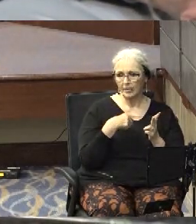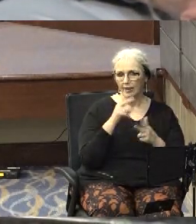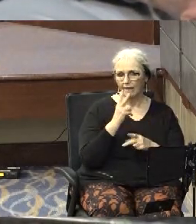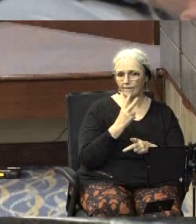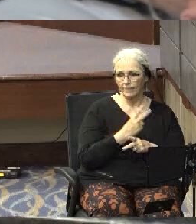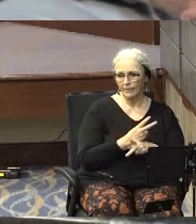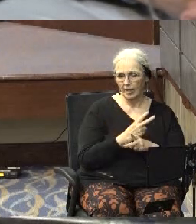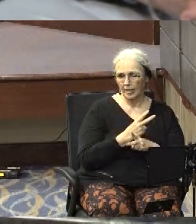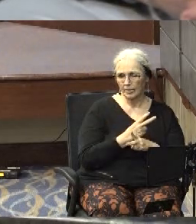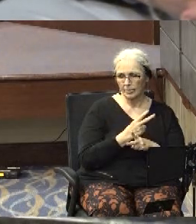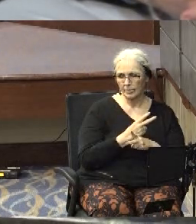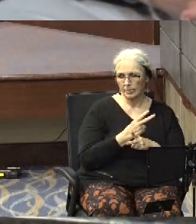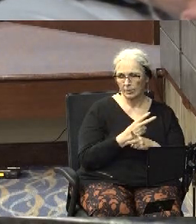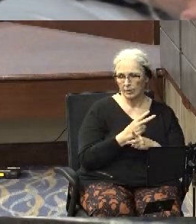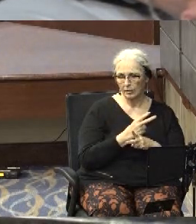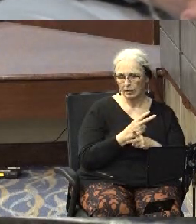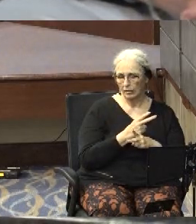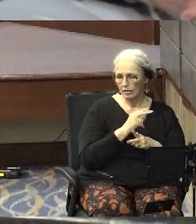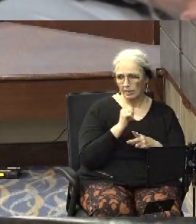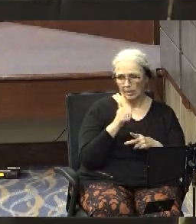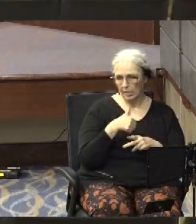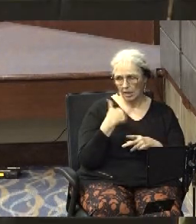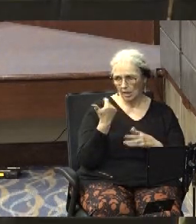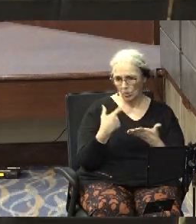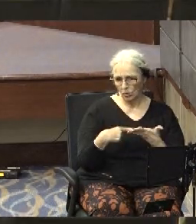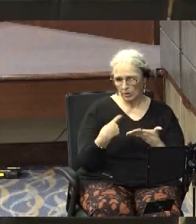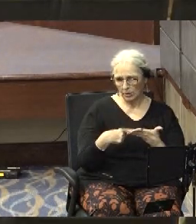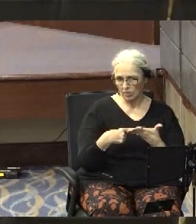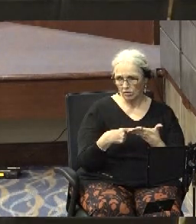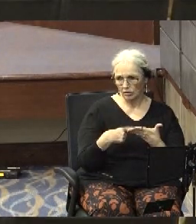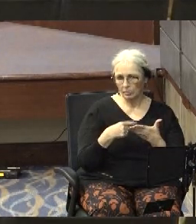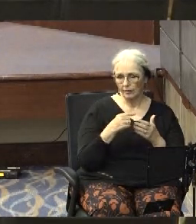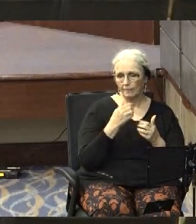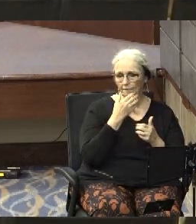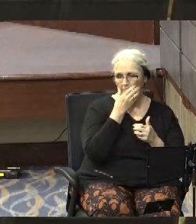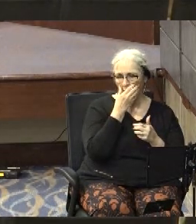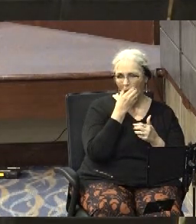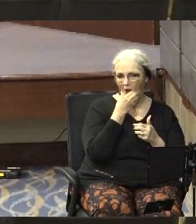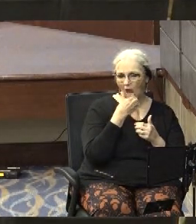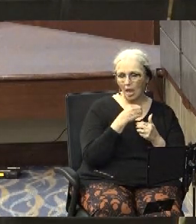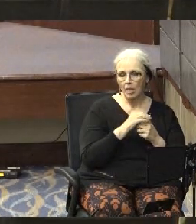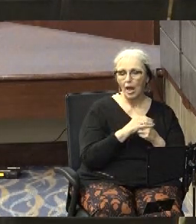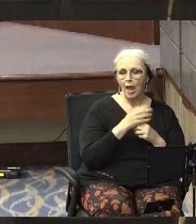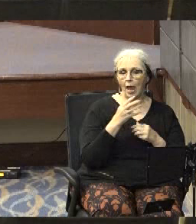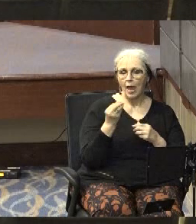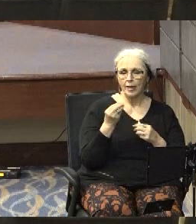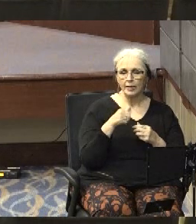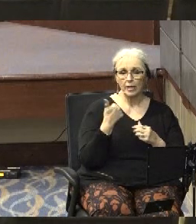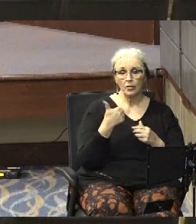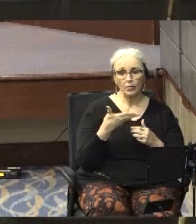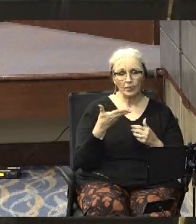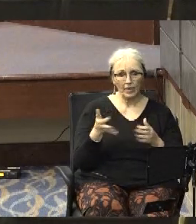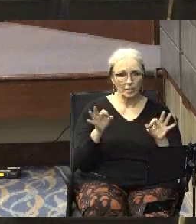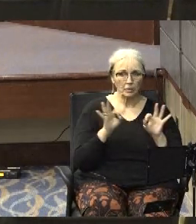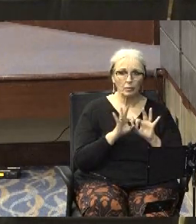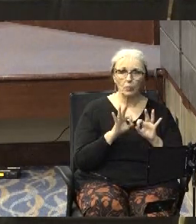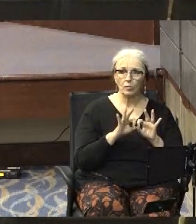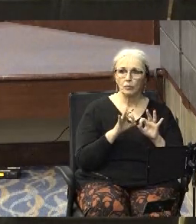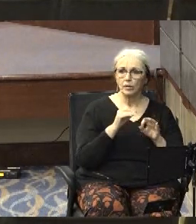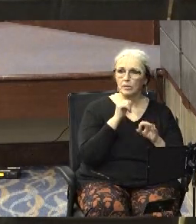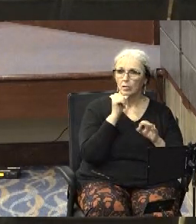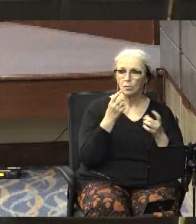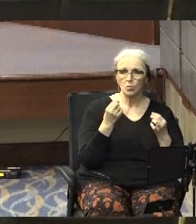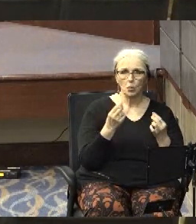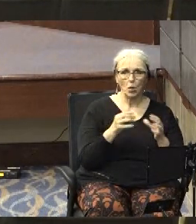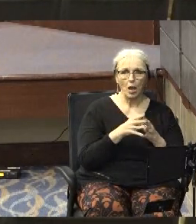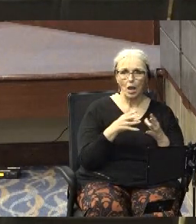not the other. Yeah. Any other discussion? Council, the other thing that is pertinent, because we don't bring you a lot of ratifications,